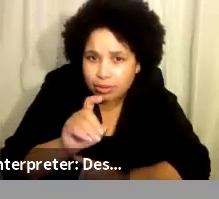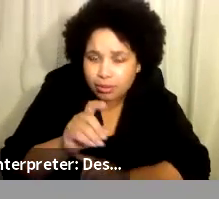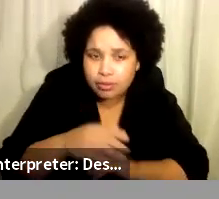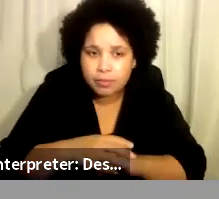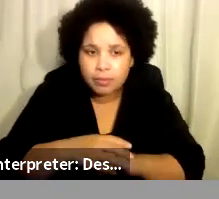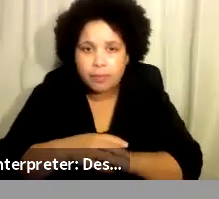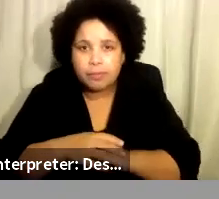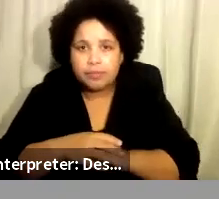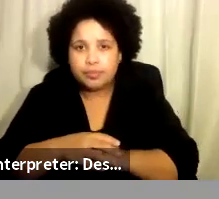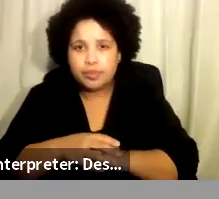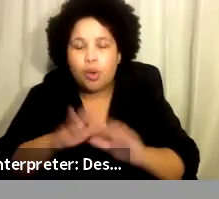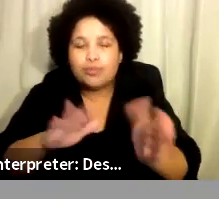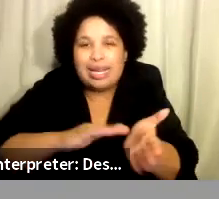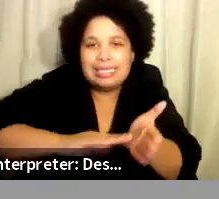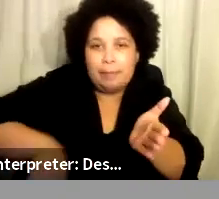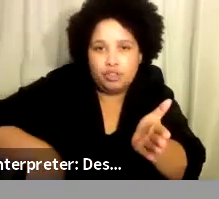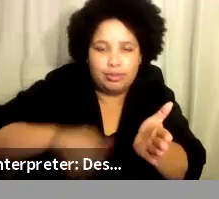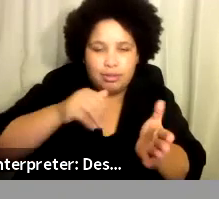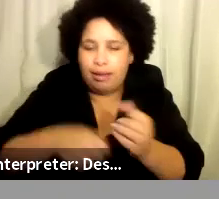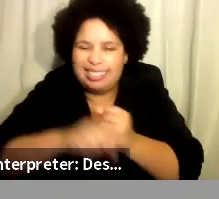What medical exceptions? Mm-hmm.